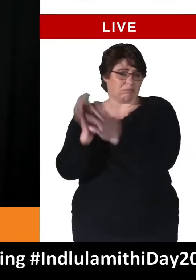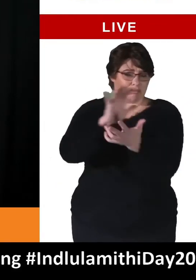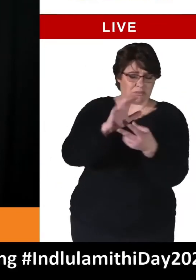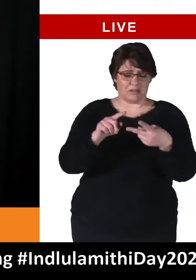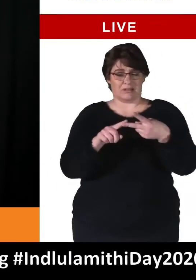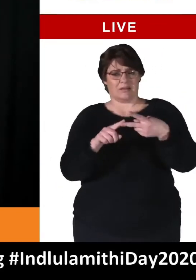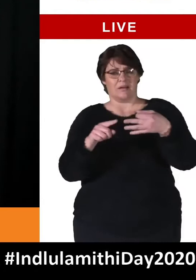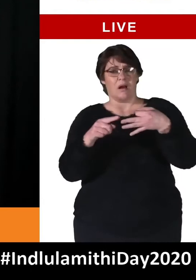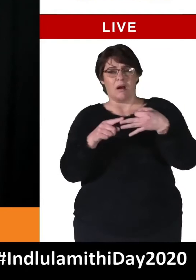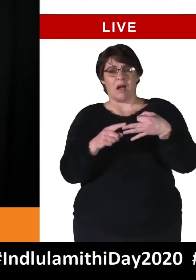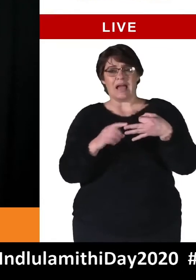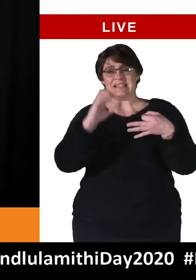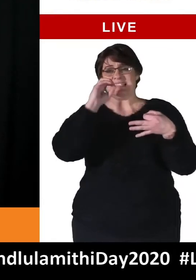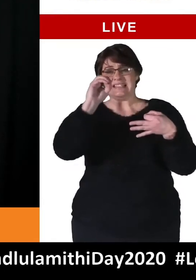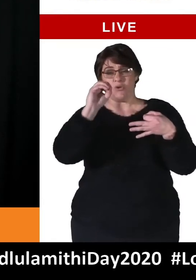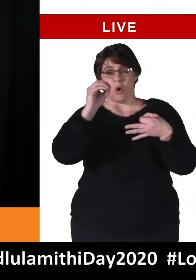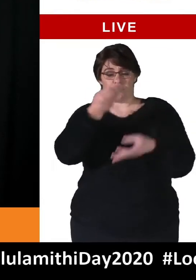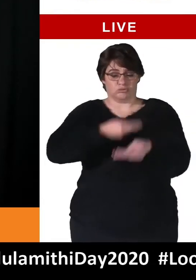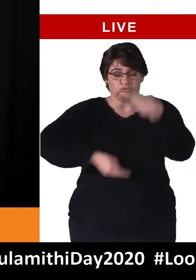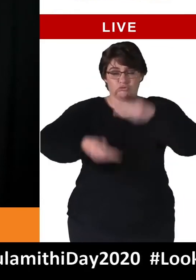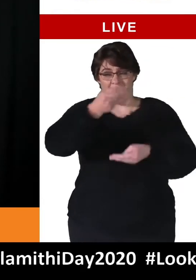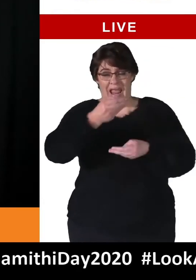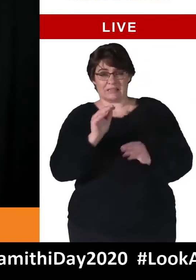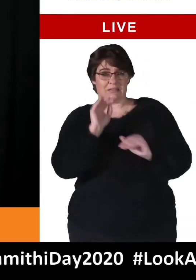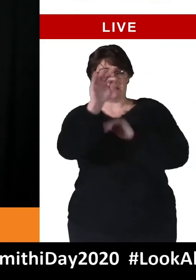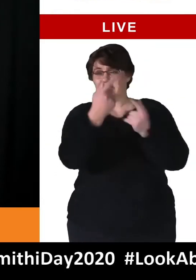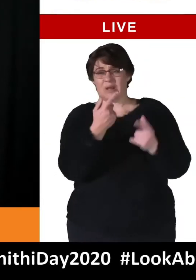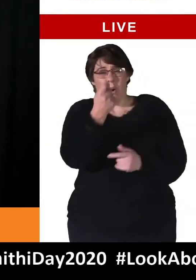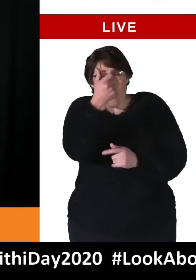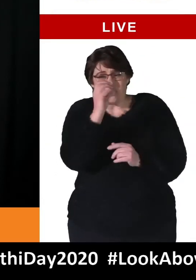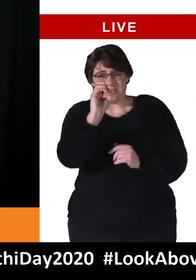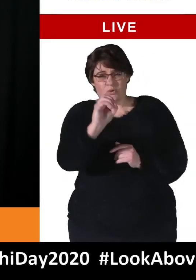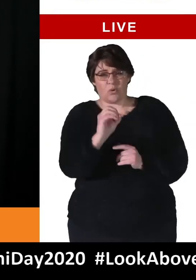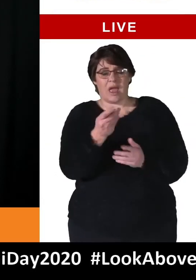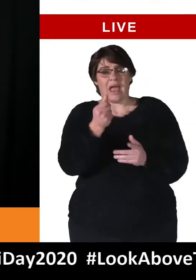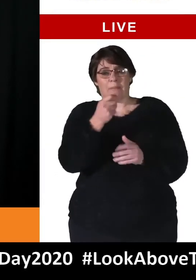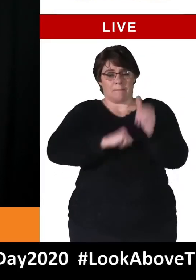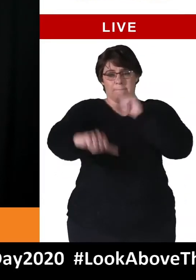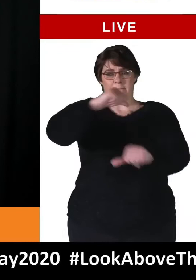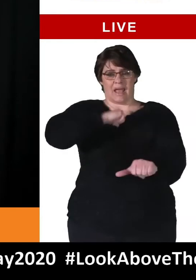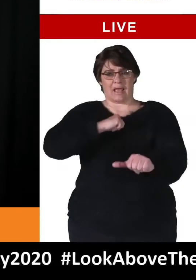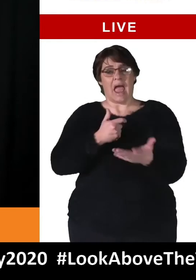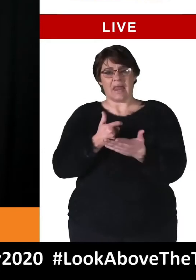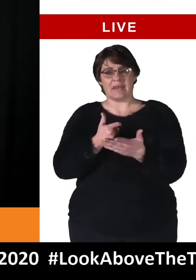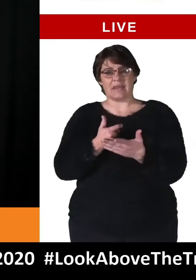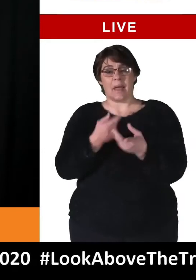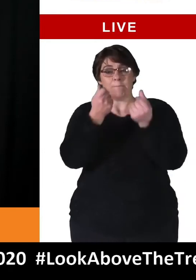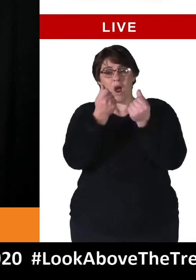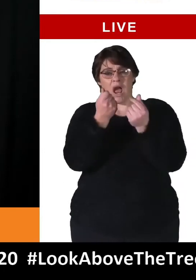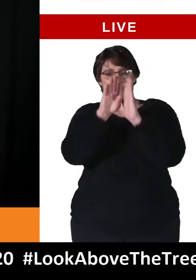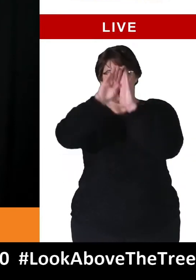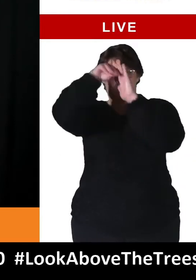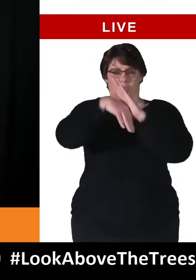of almost zero external trade, of capital flow reverses, and of collapsing commodity